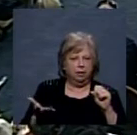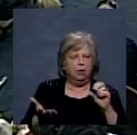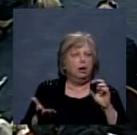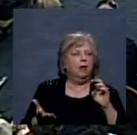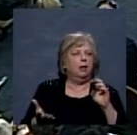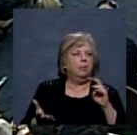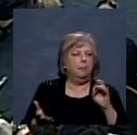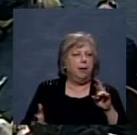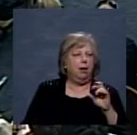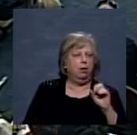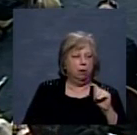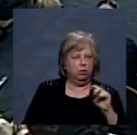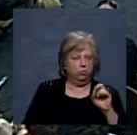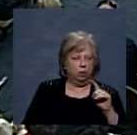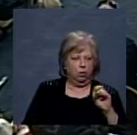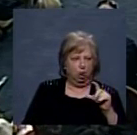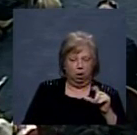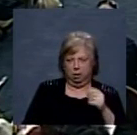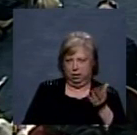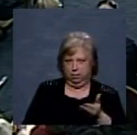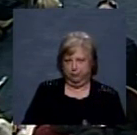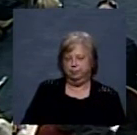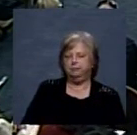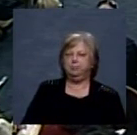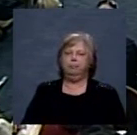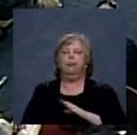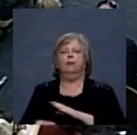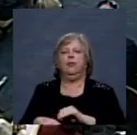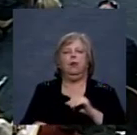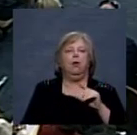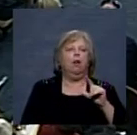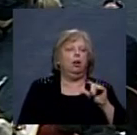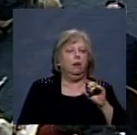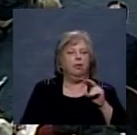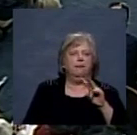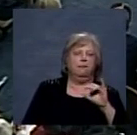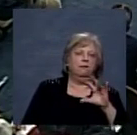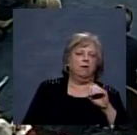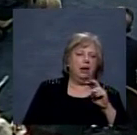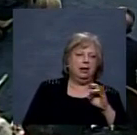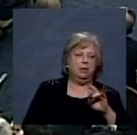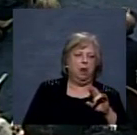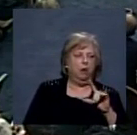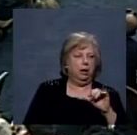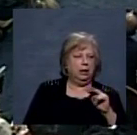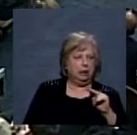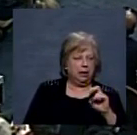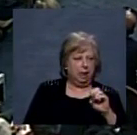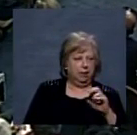Stodler. Here. Let me call on Vice Mayor Lance Hines for our invocation, please.